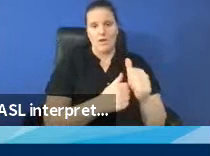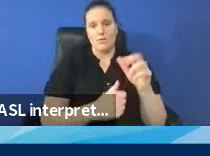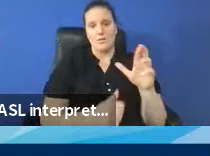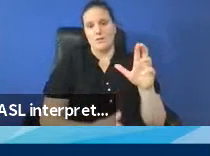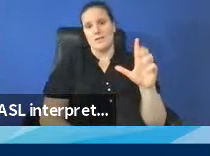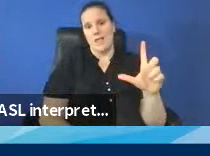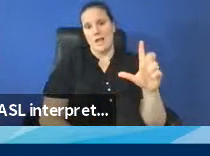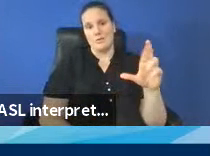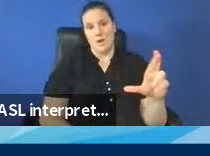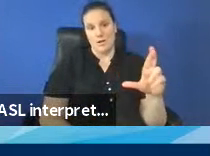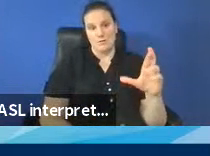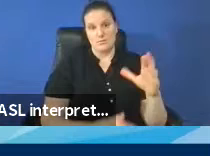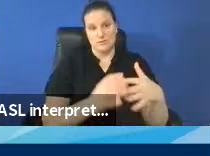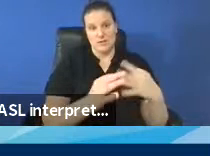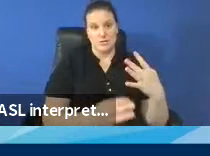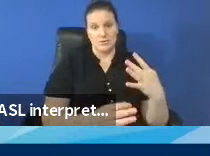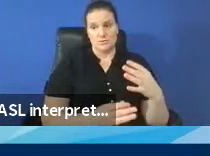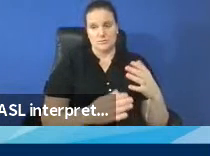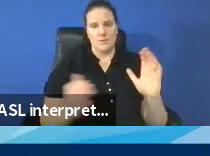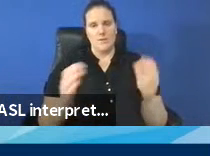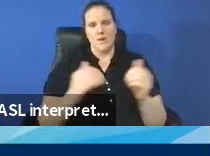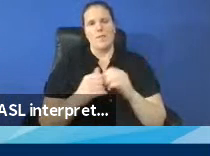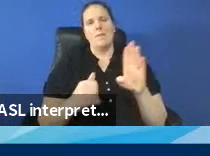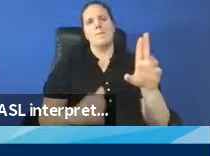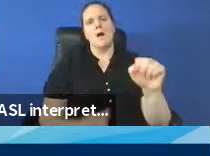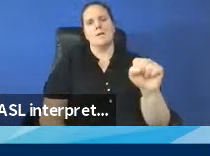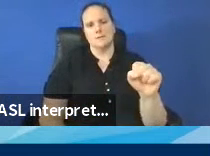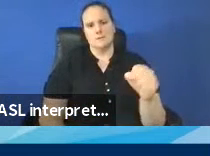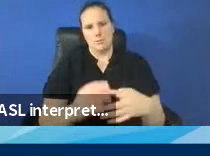as a selection as opposed to the bus option?